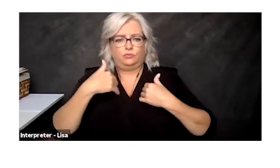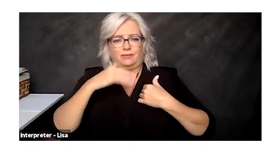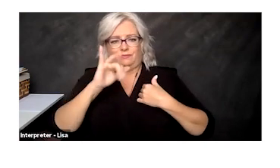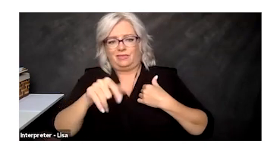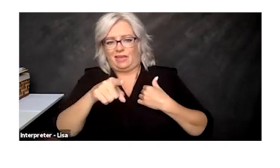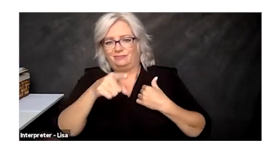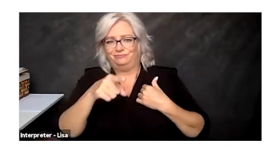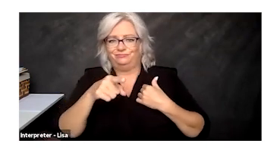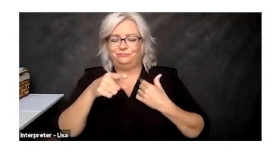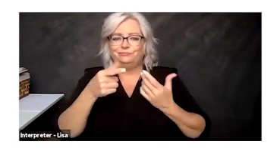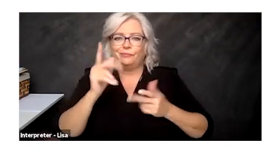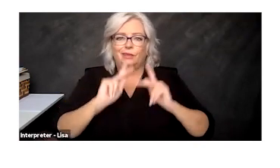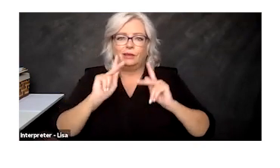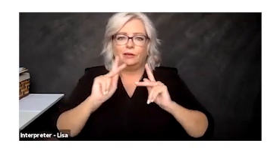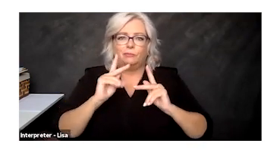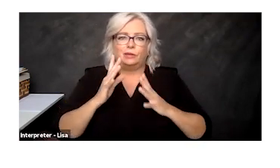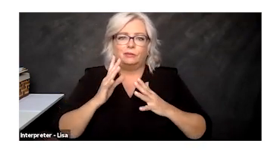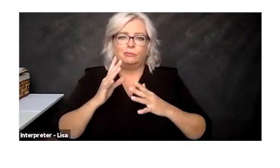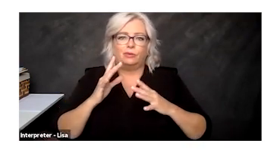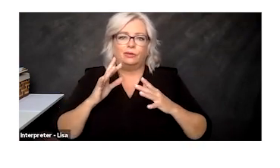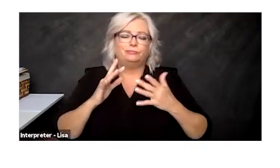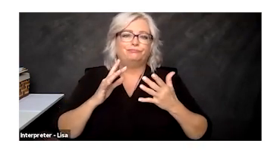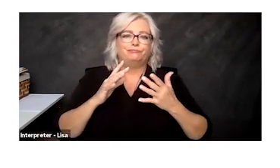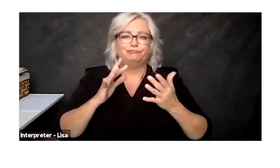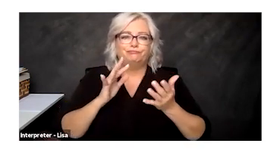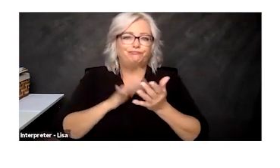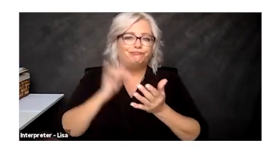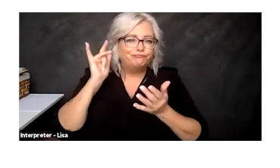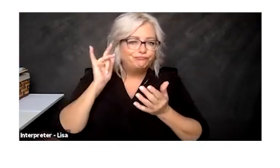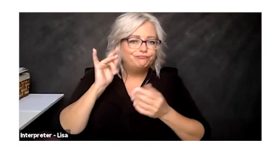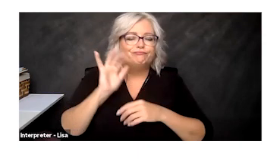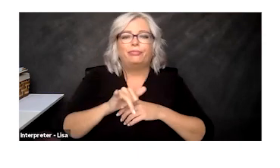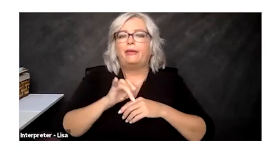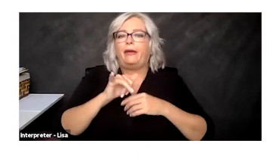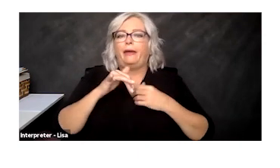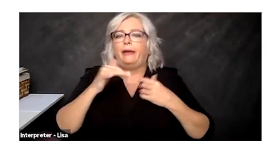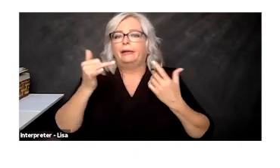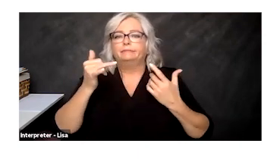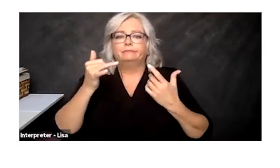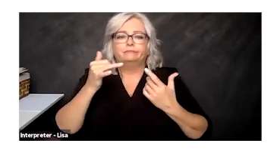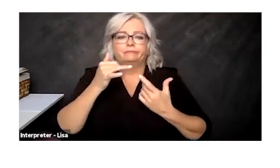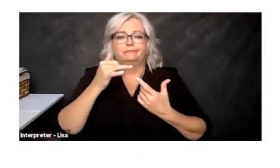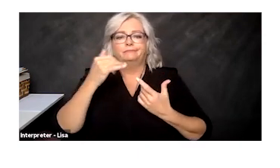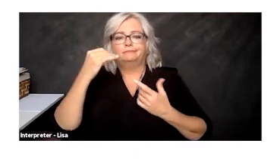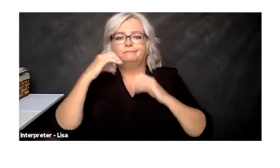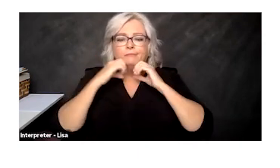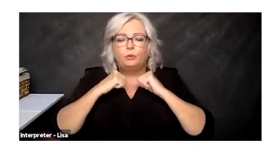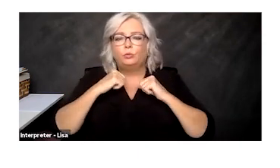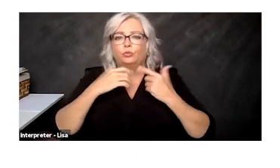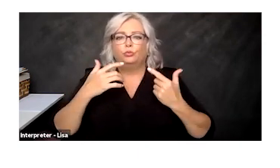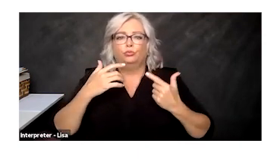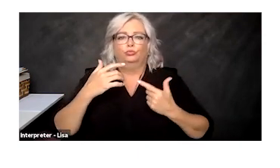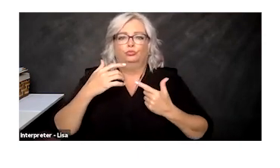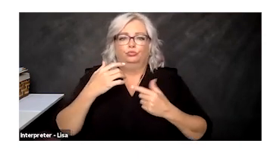are using the feminism, using these values that people have fought for and continue to fight for to make money